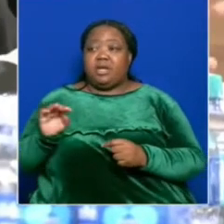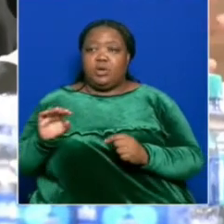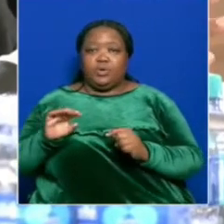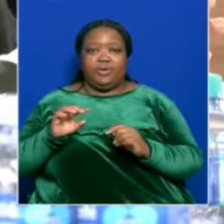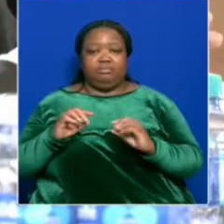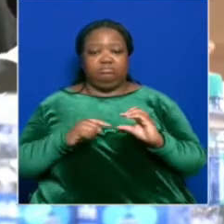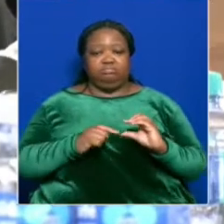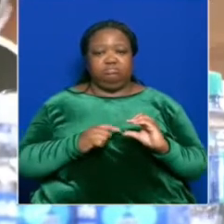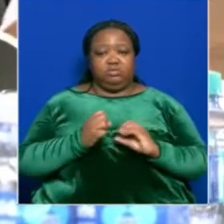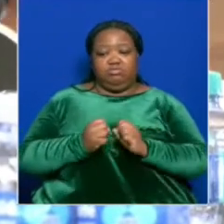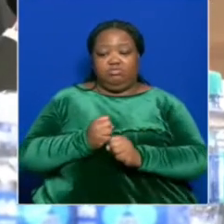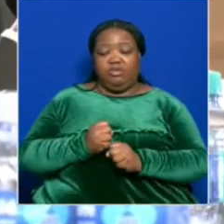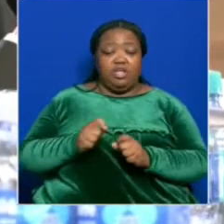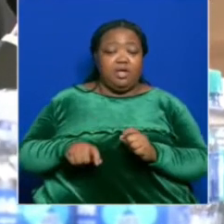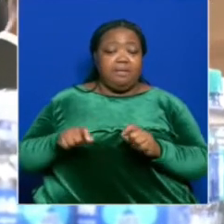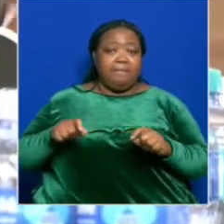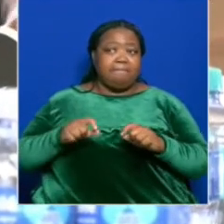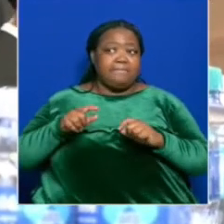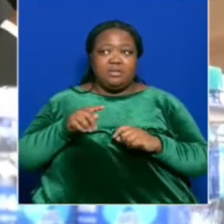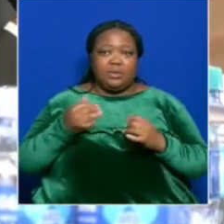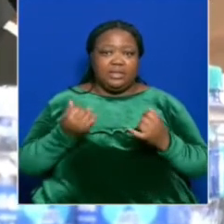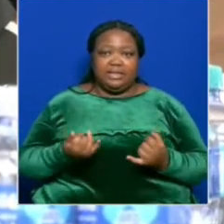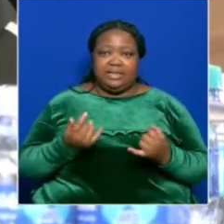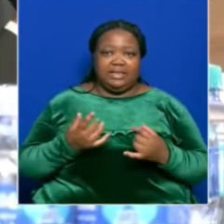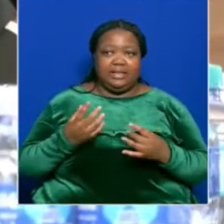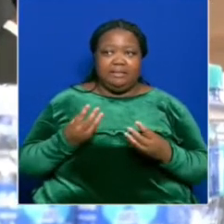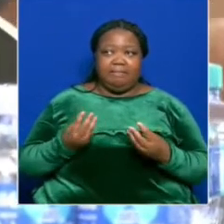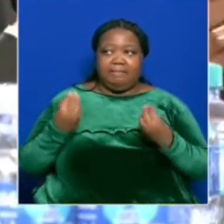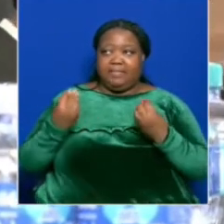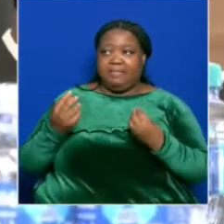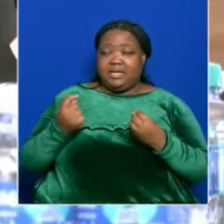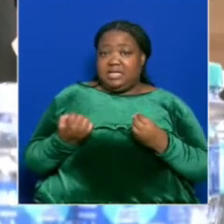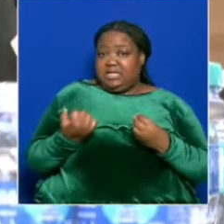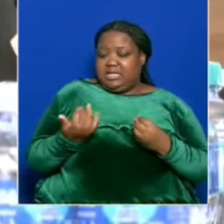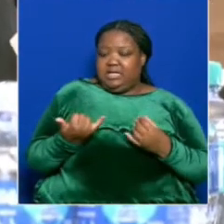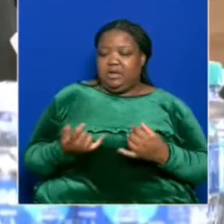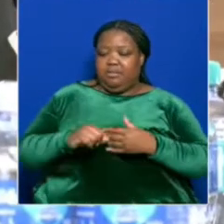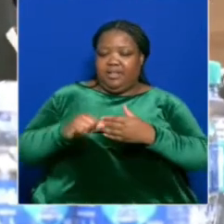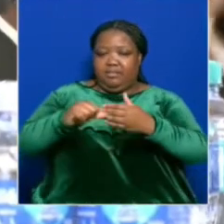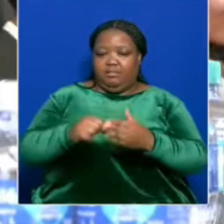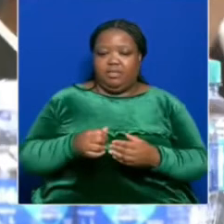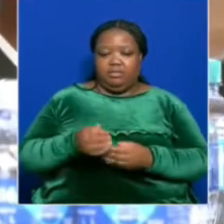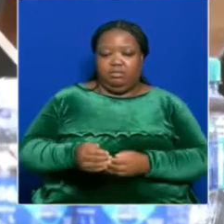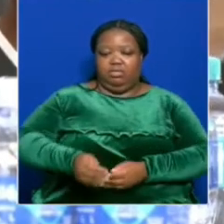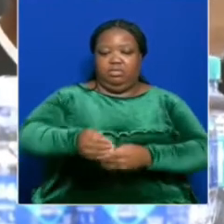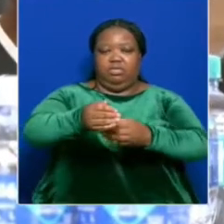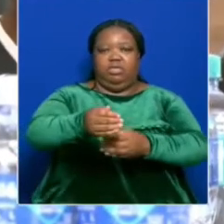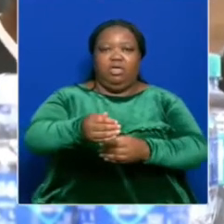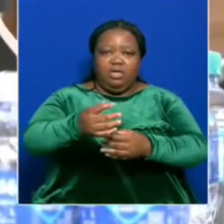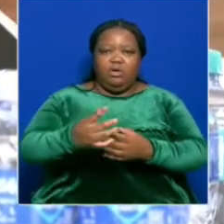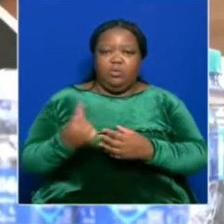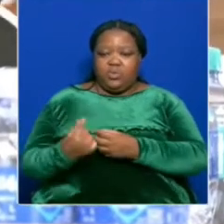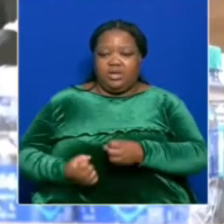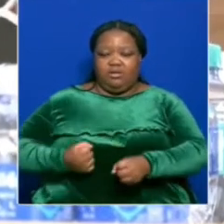have expired, you're now appointing them on a month-to-month basis for a period of a year, and you're spending